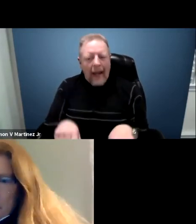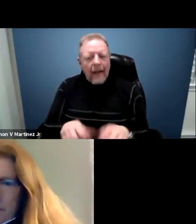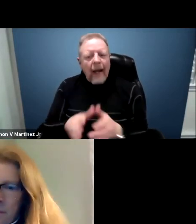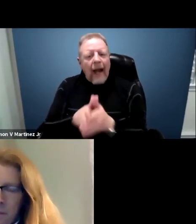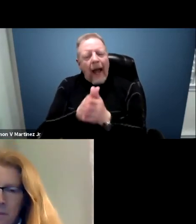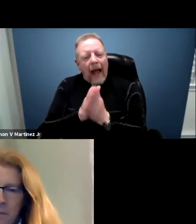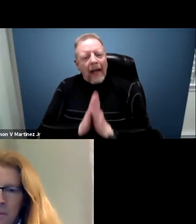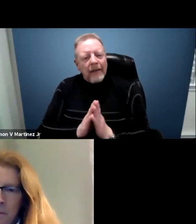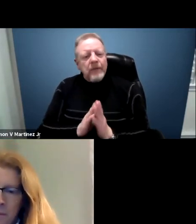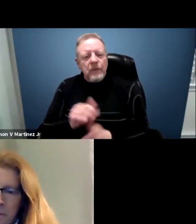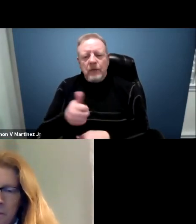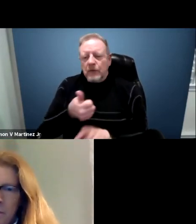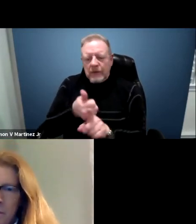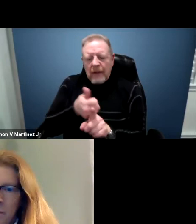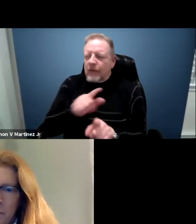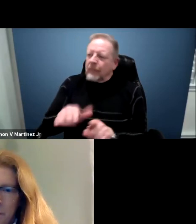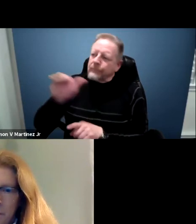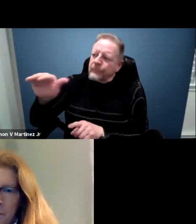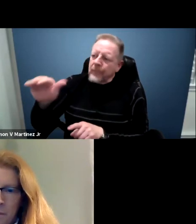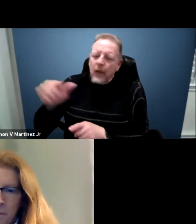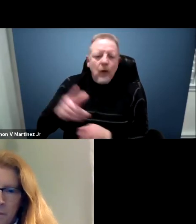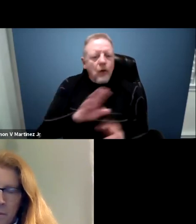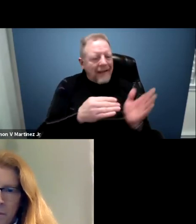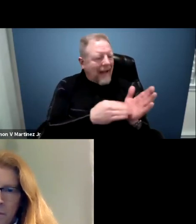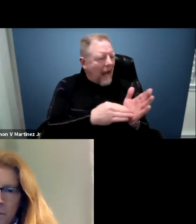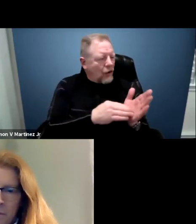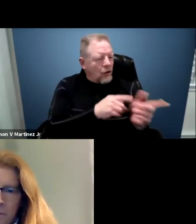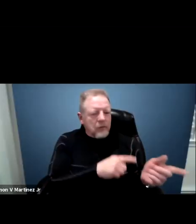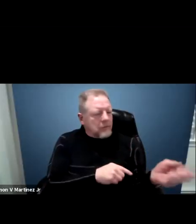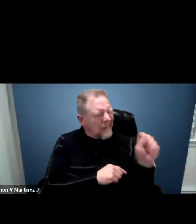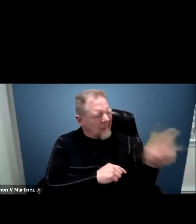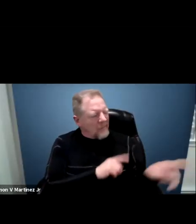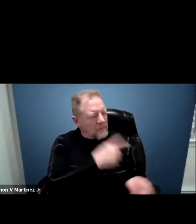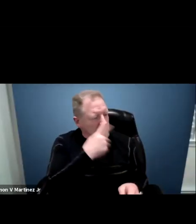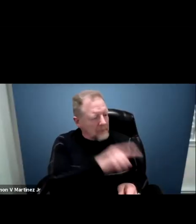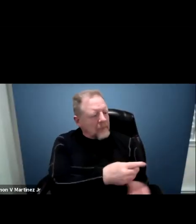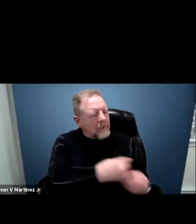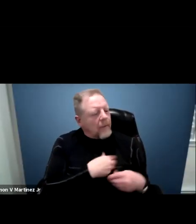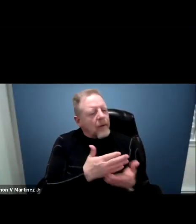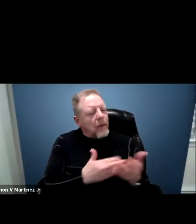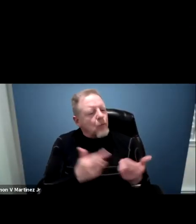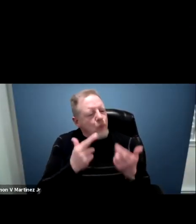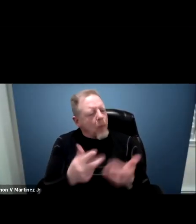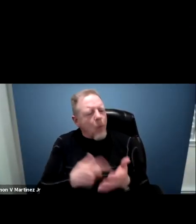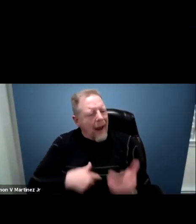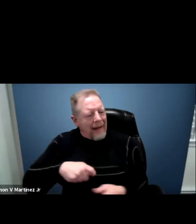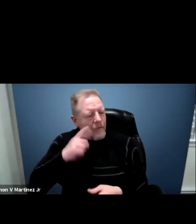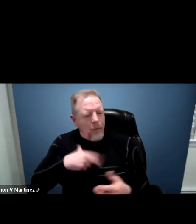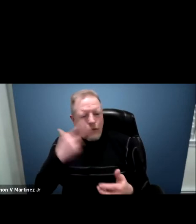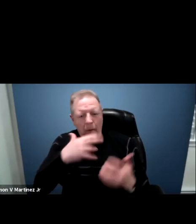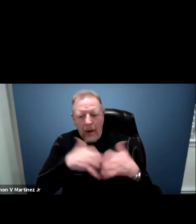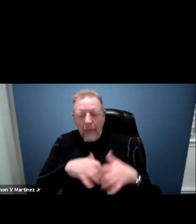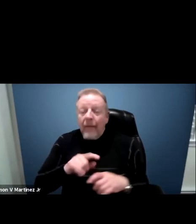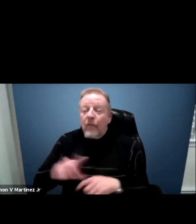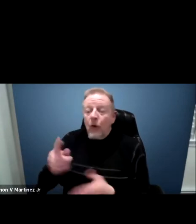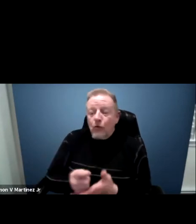you yourself can ask your treatment provider, see if there's some recommendations that they can make. If your treatment